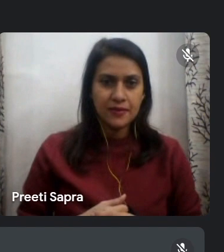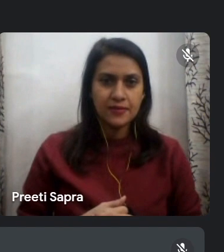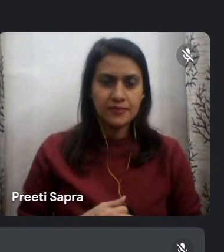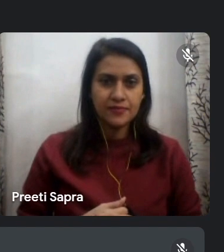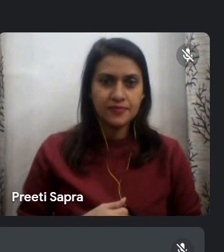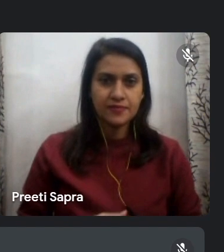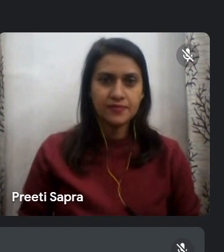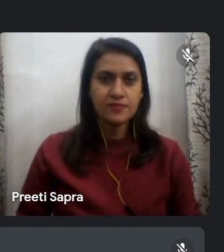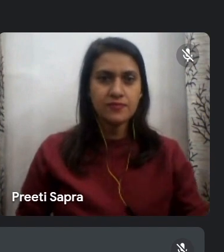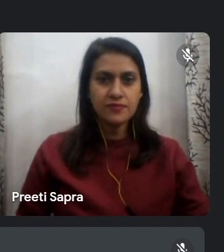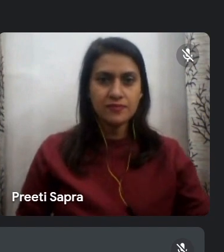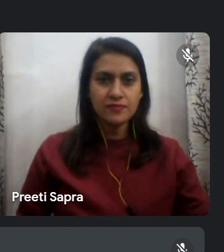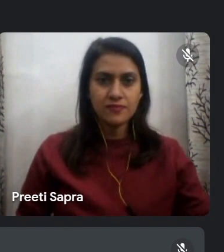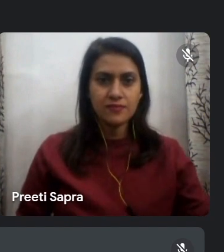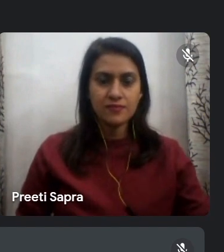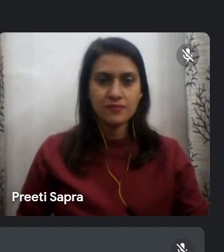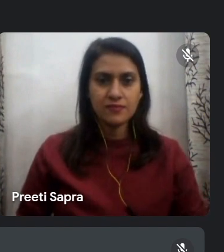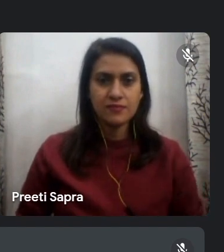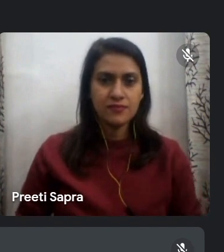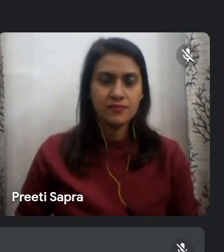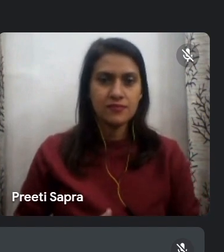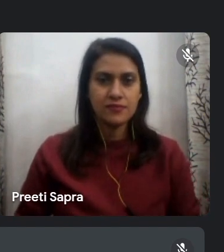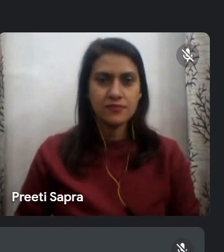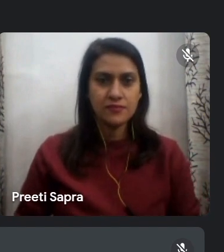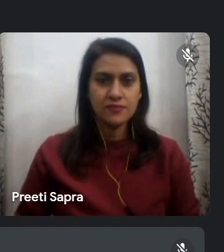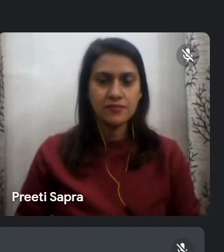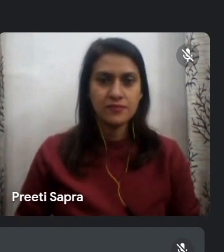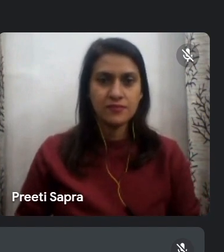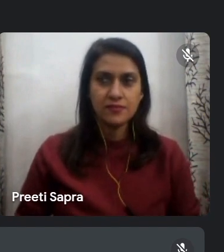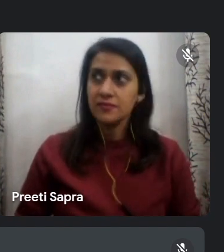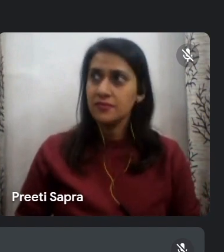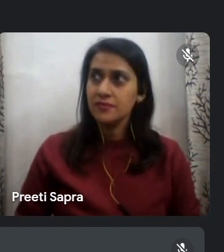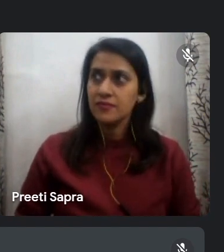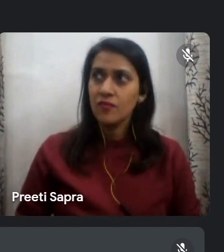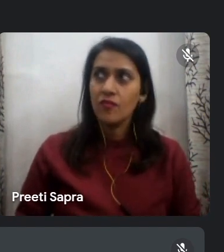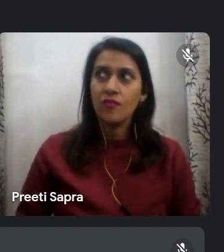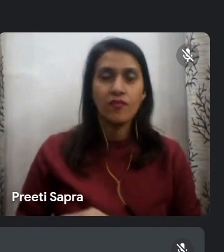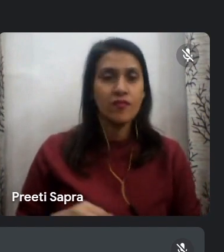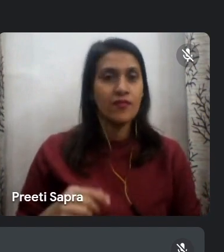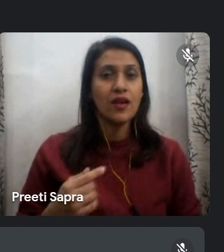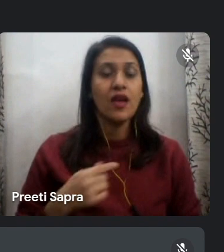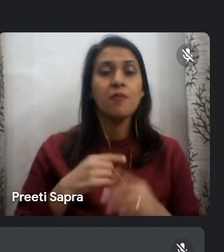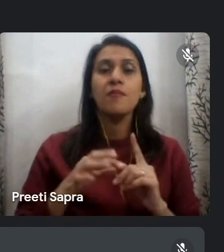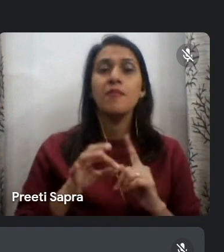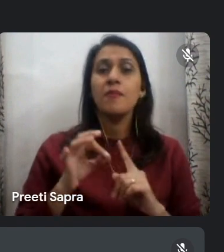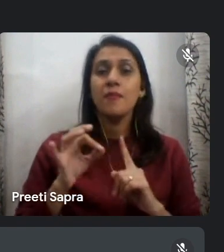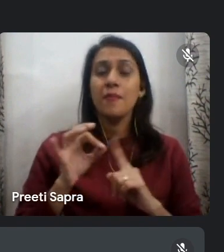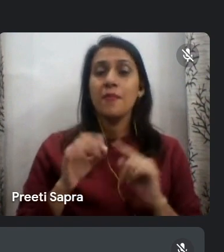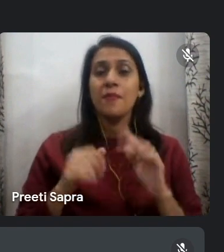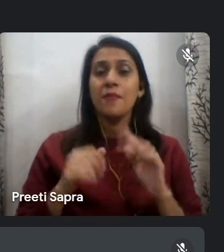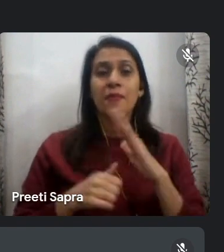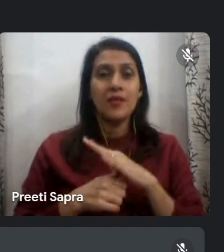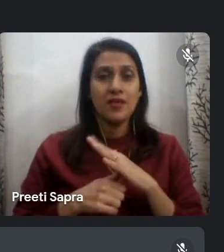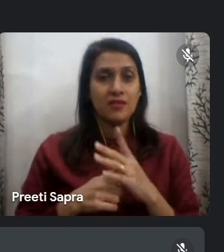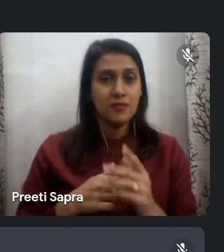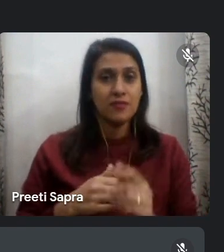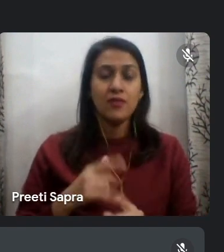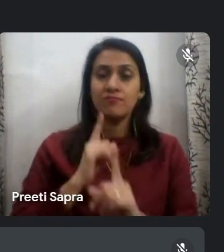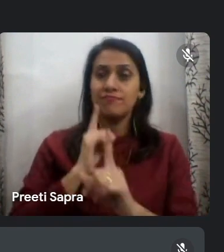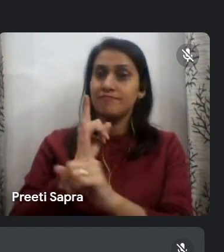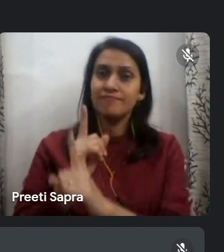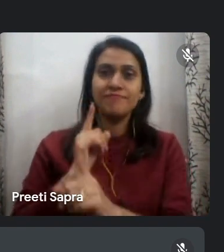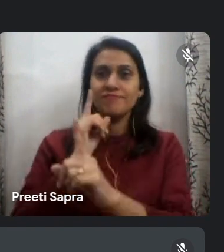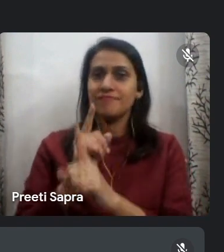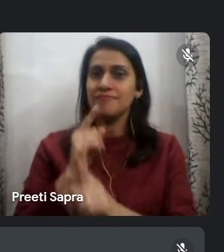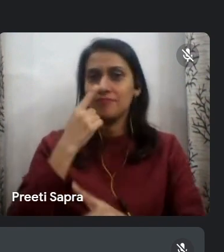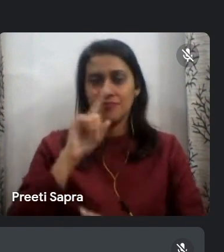do anything. And I remember my dad and mom used to be at the principal's office pretty much every single day,